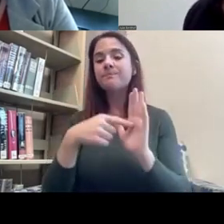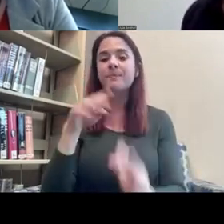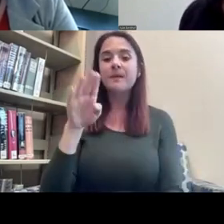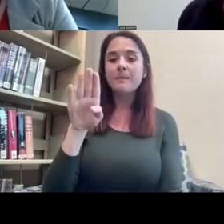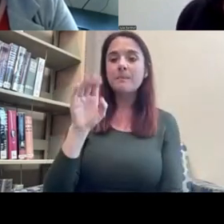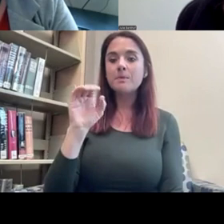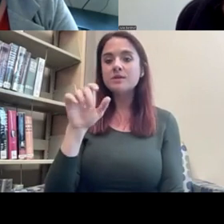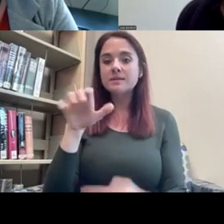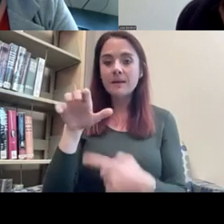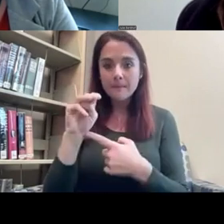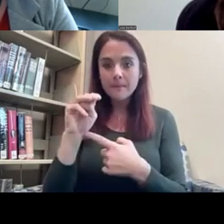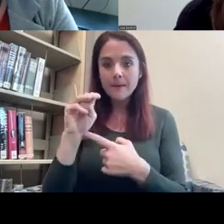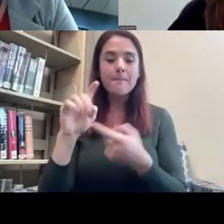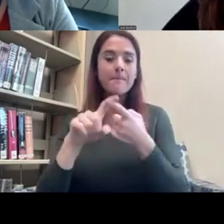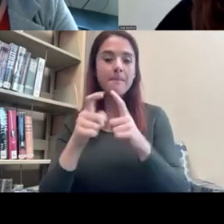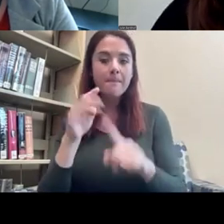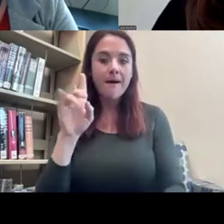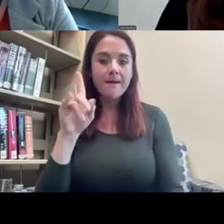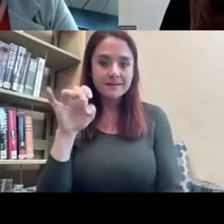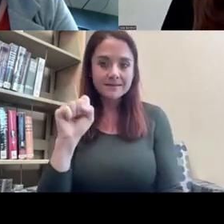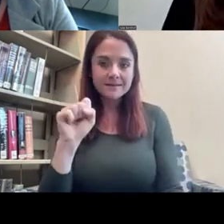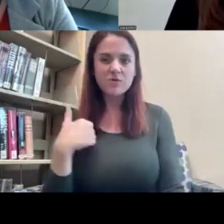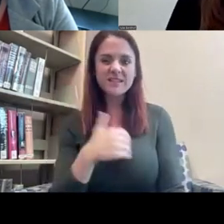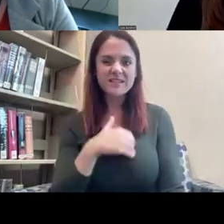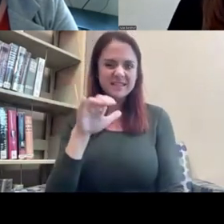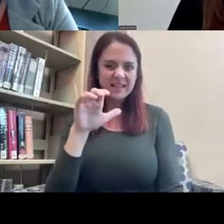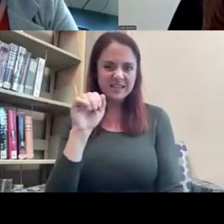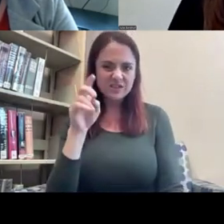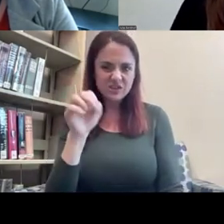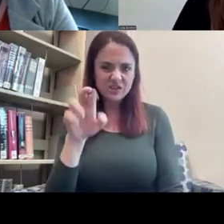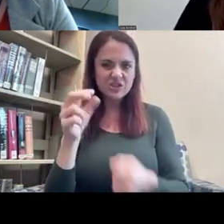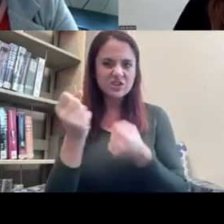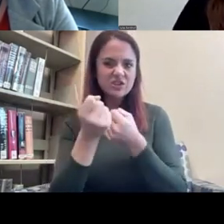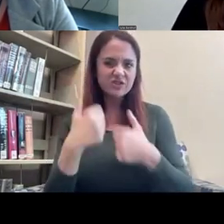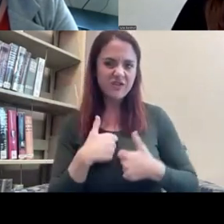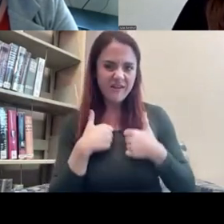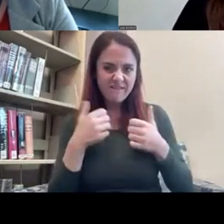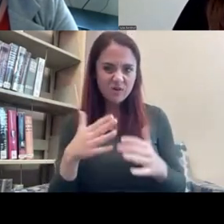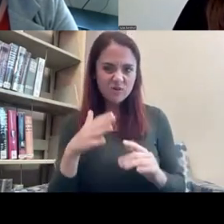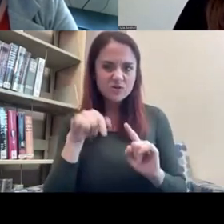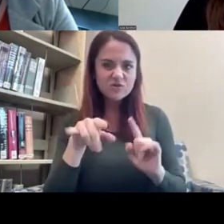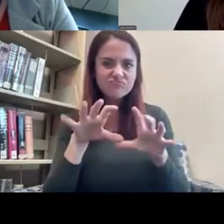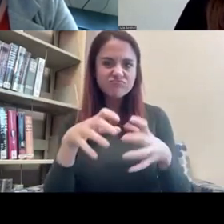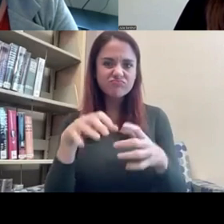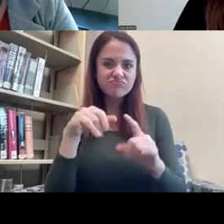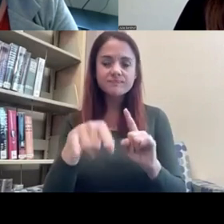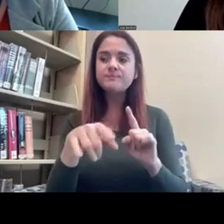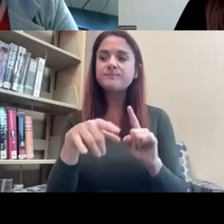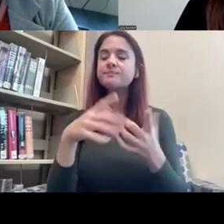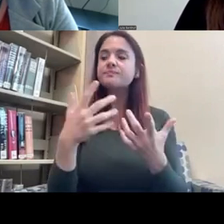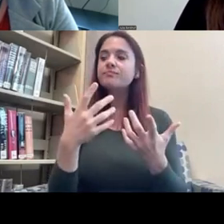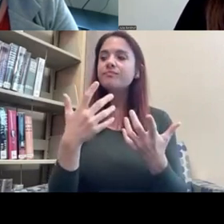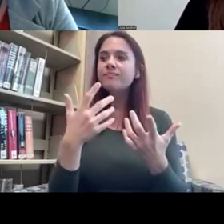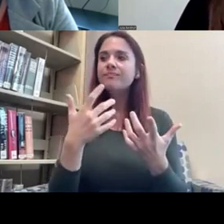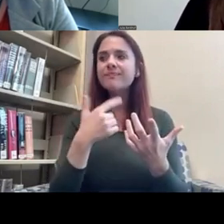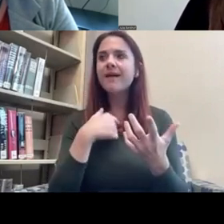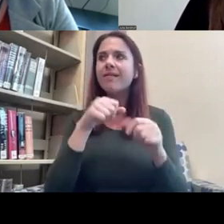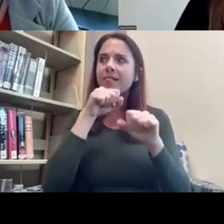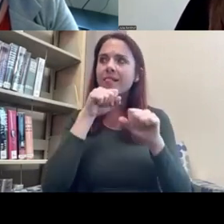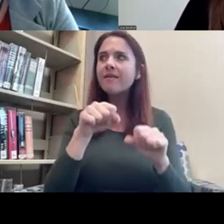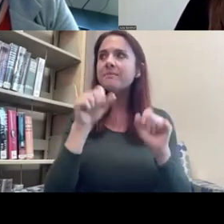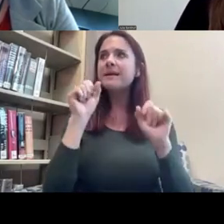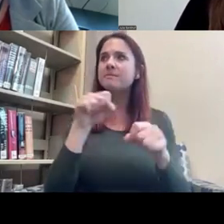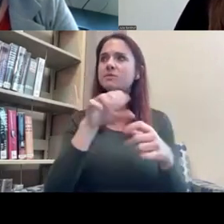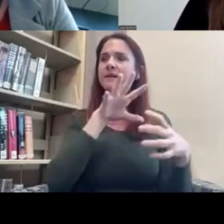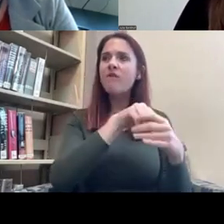breast cancer survivors. So the joy of being part of community outreach is the ability to be involved in so